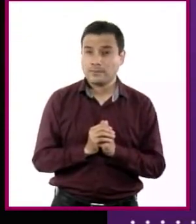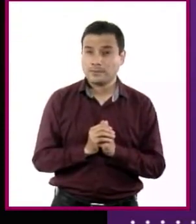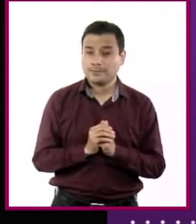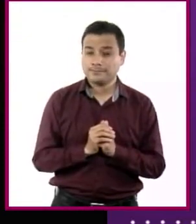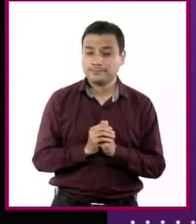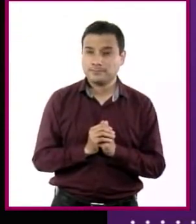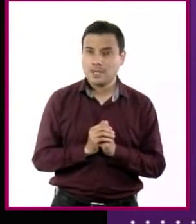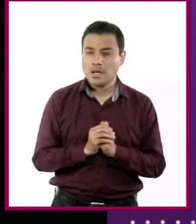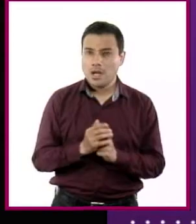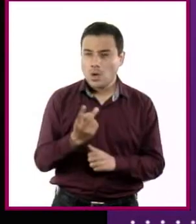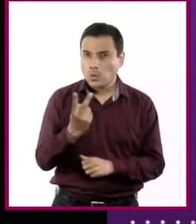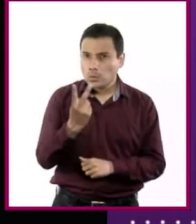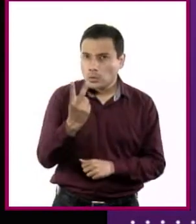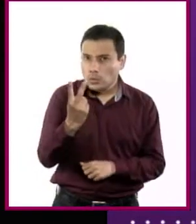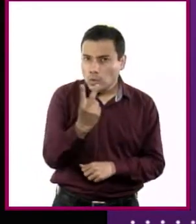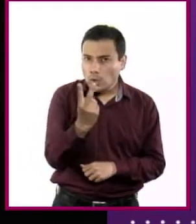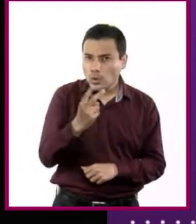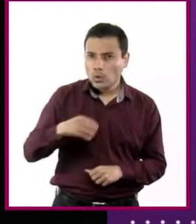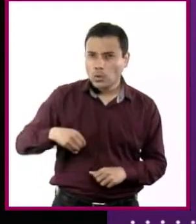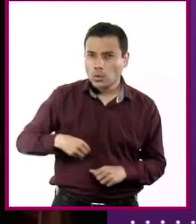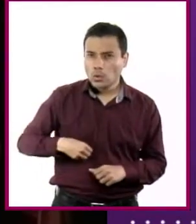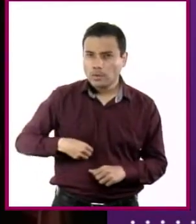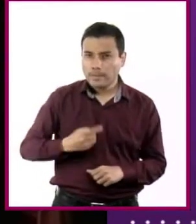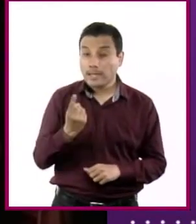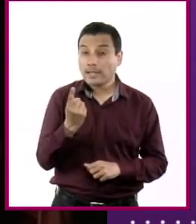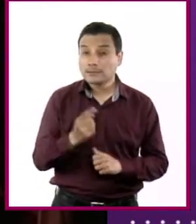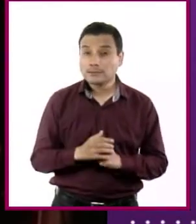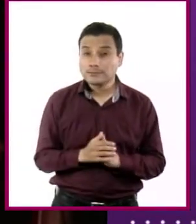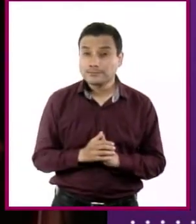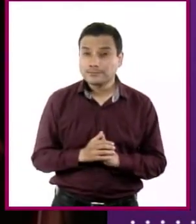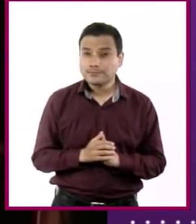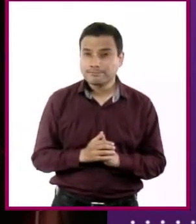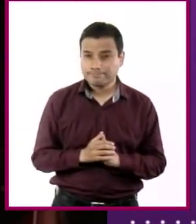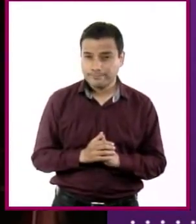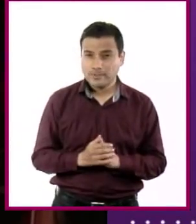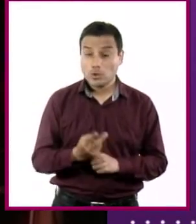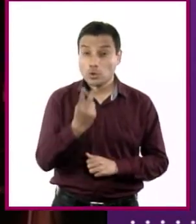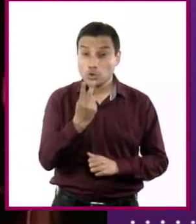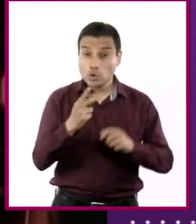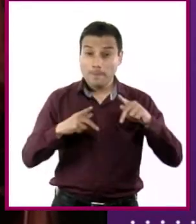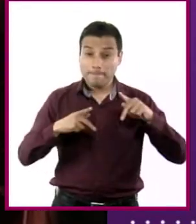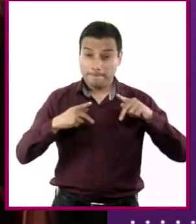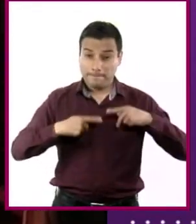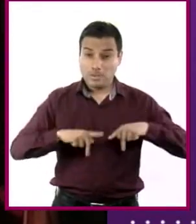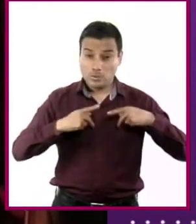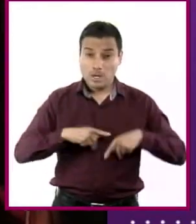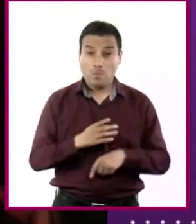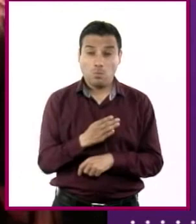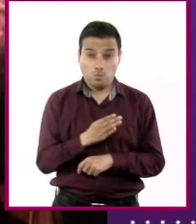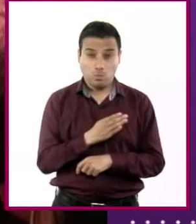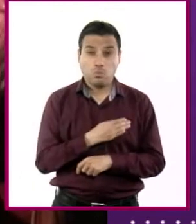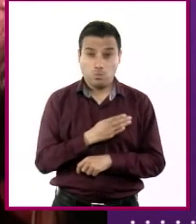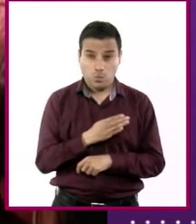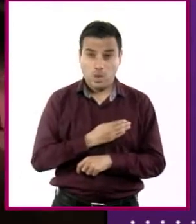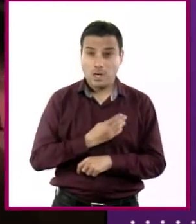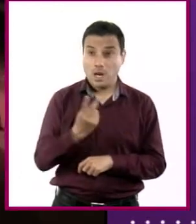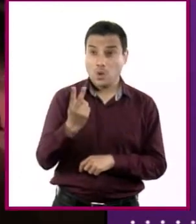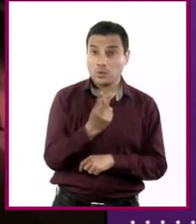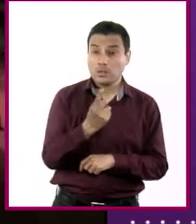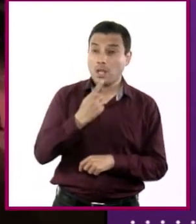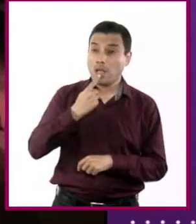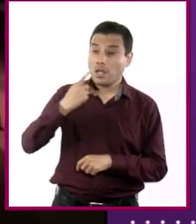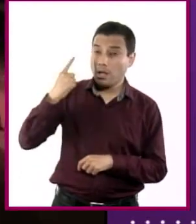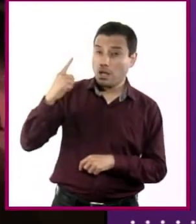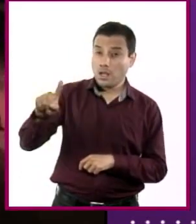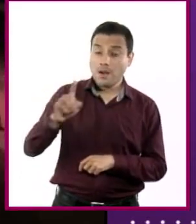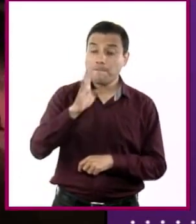false accusations against two innocent people. What? Why? You